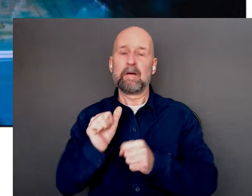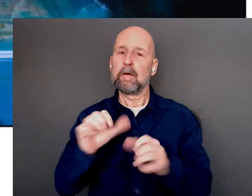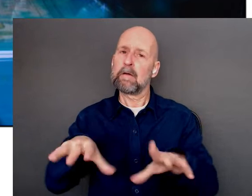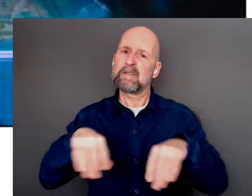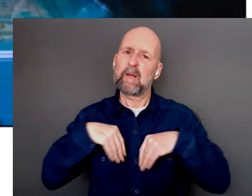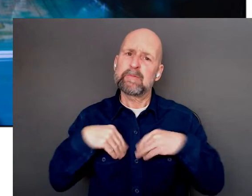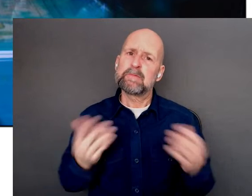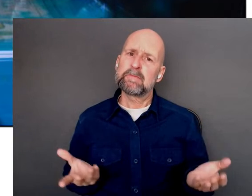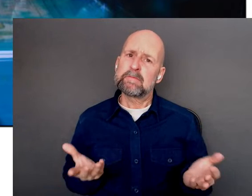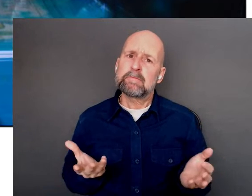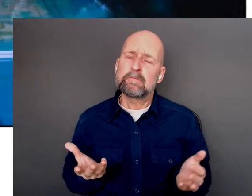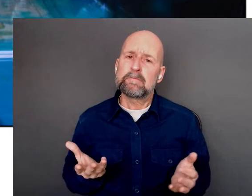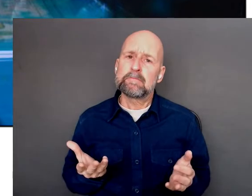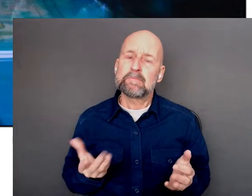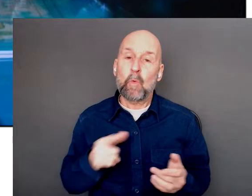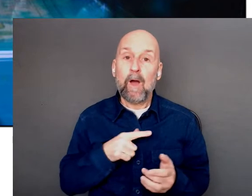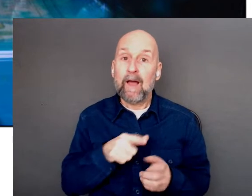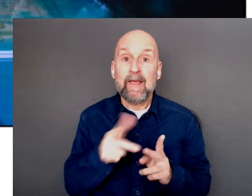to sleep. Yeah.